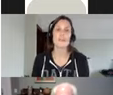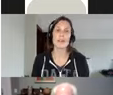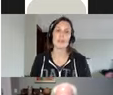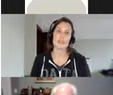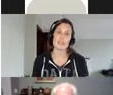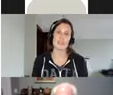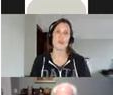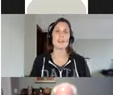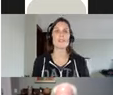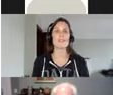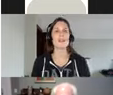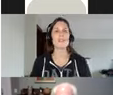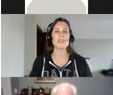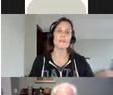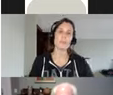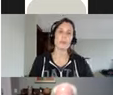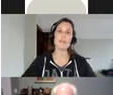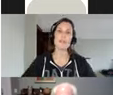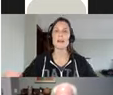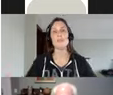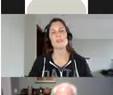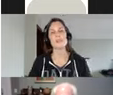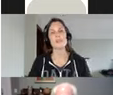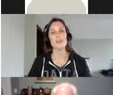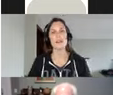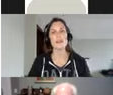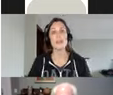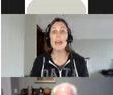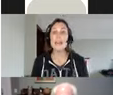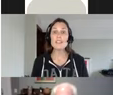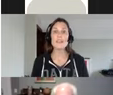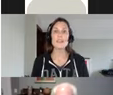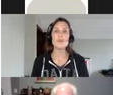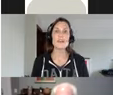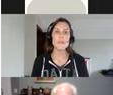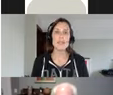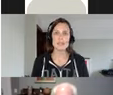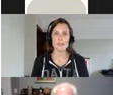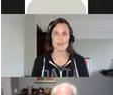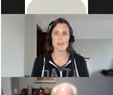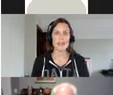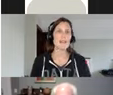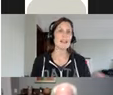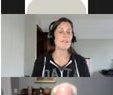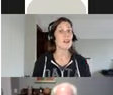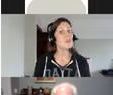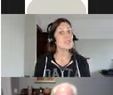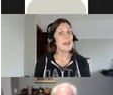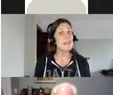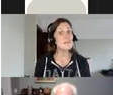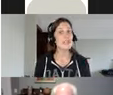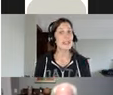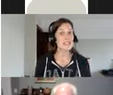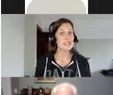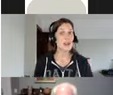on here, because it was this sequential color scheme from light values to dark values, has intuitive meaning to people. Light values